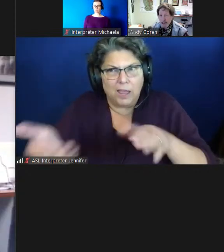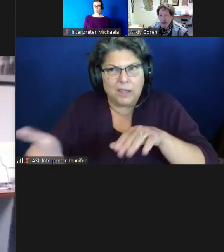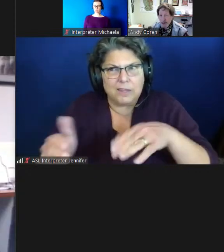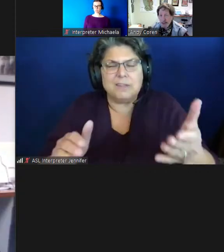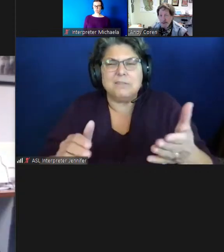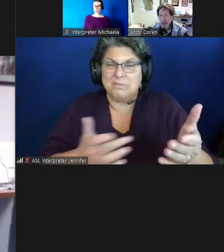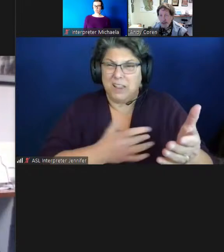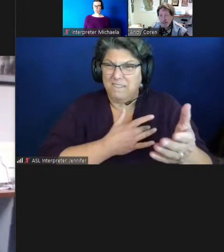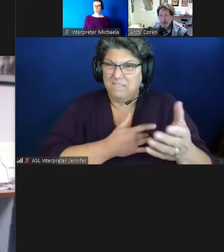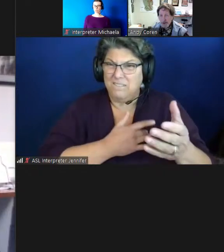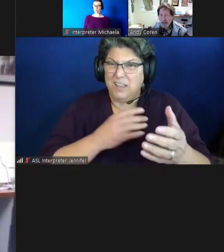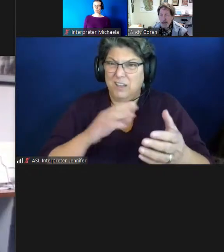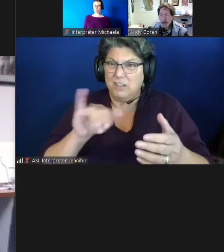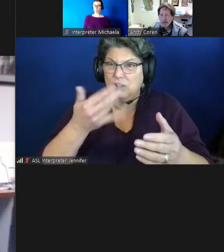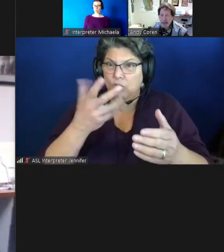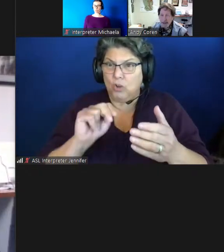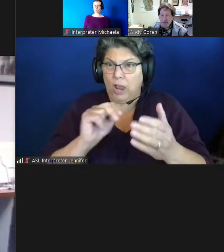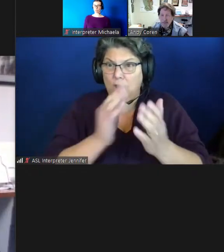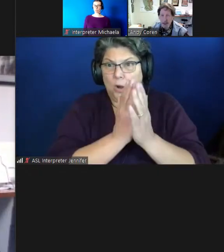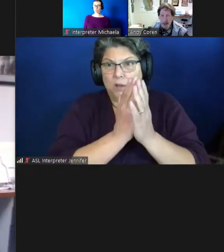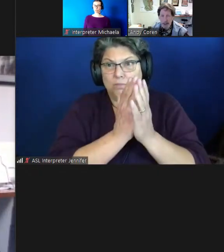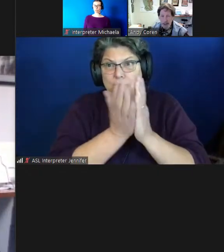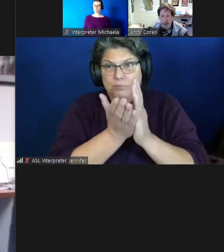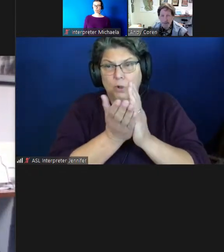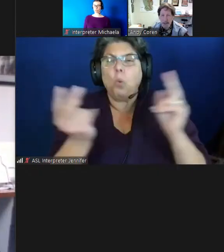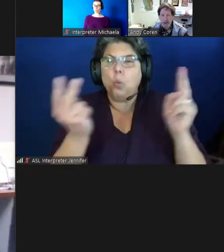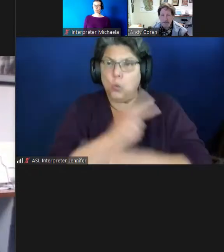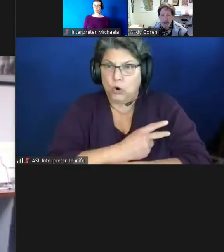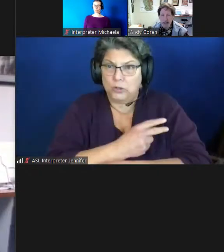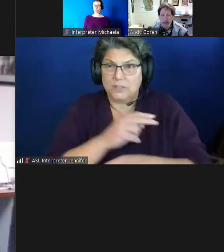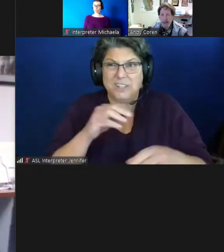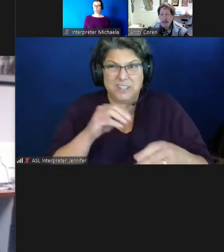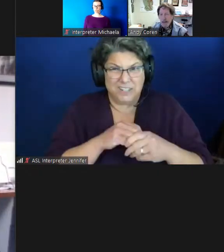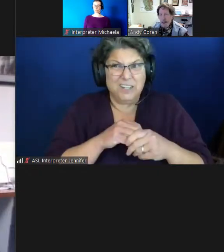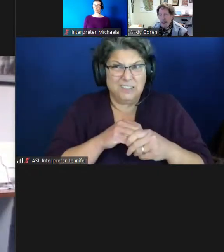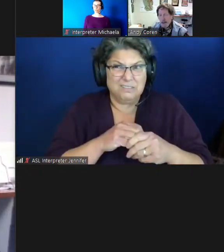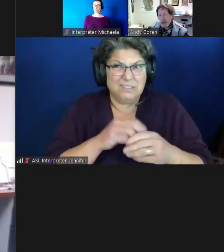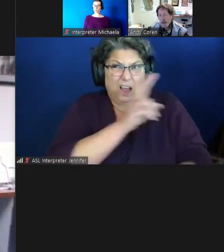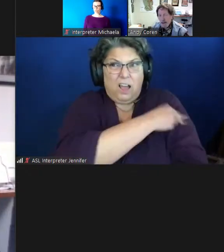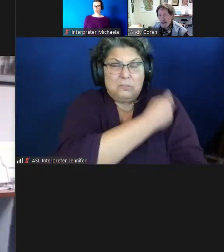of January in the hospitals, and that's if we're lucky, because it may